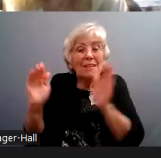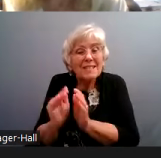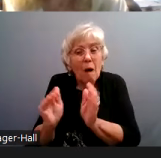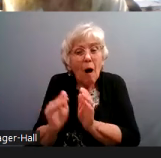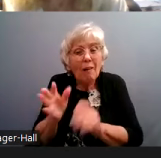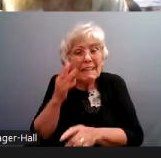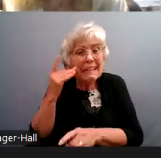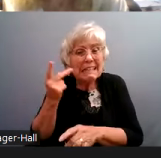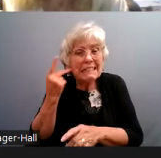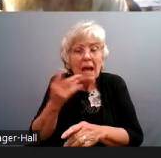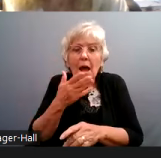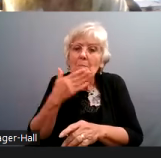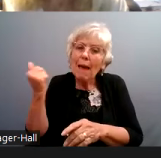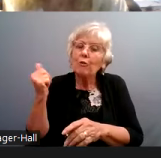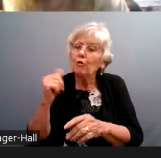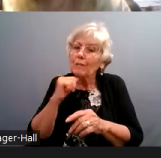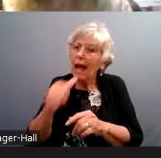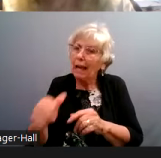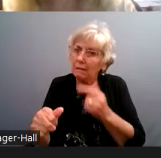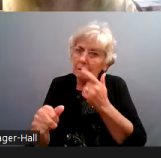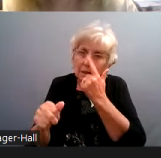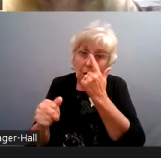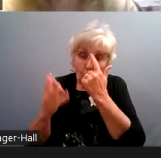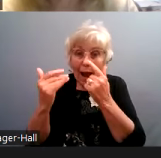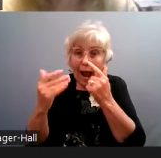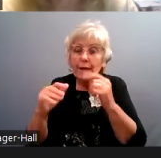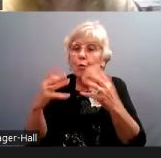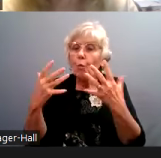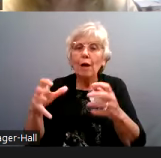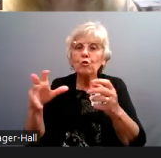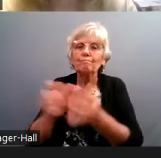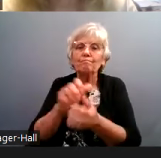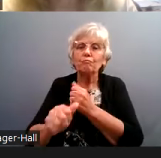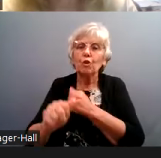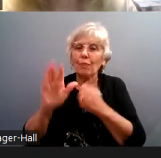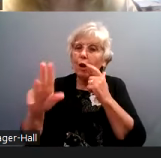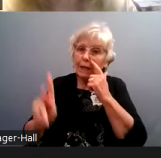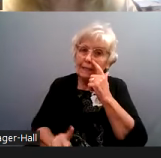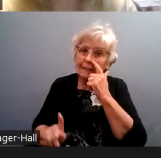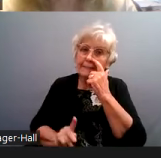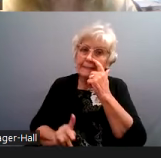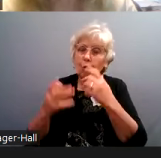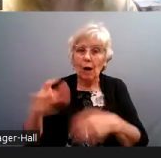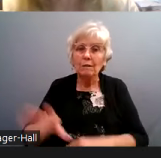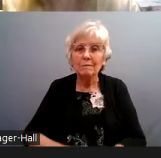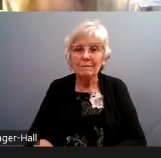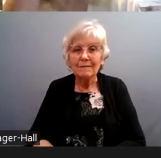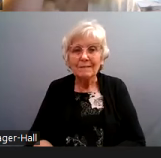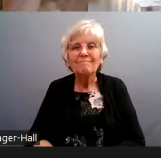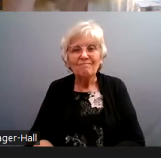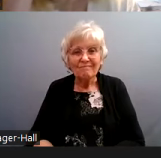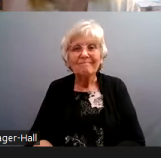pulse it so that way it doesn't harm their kidneys as much. That was a great question. Yeah, it was.